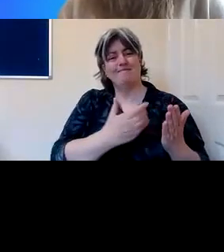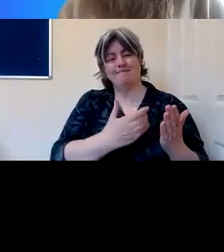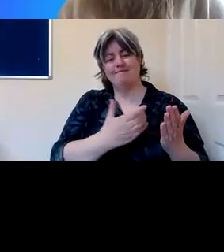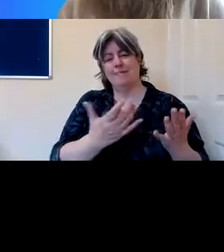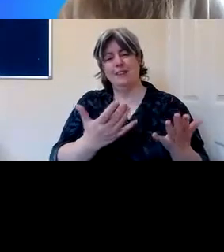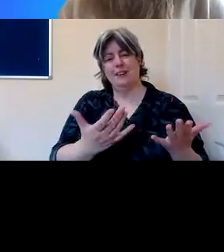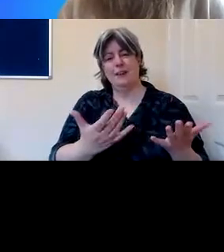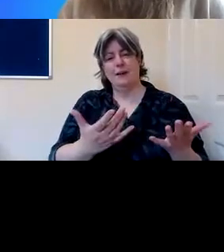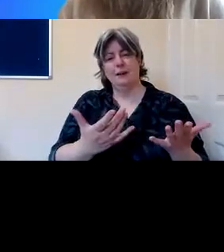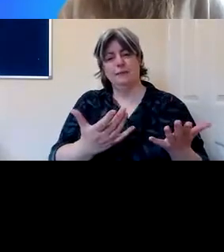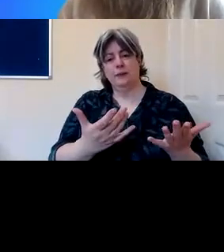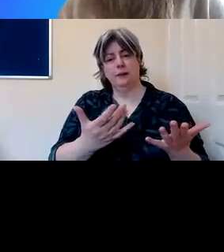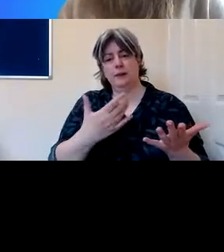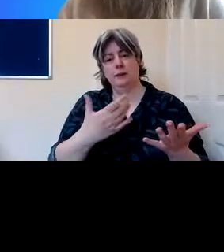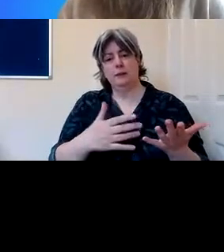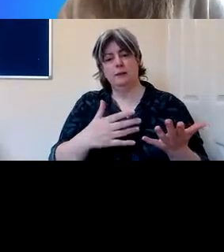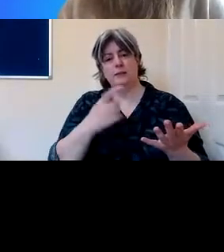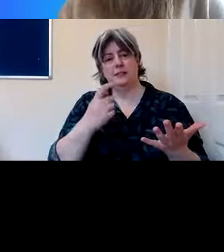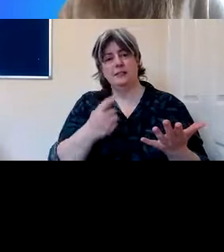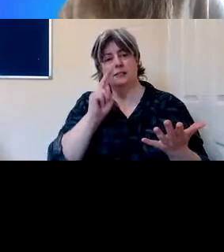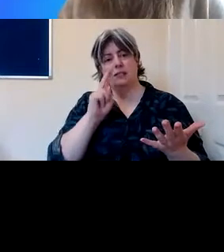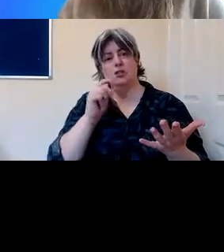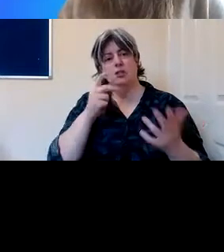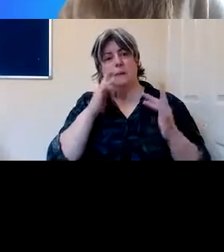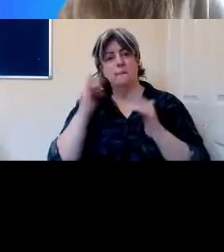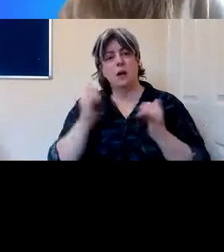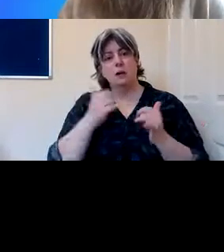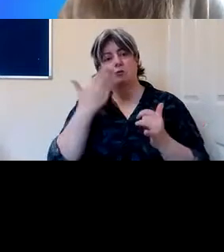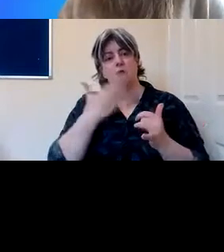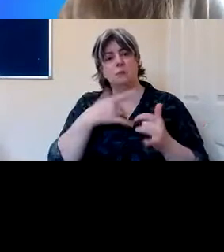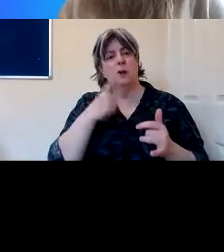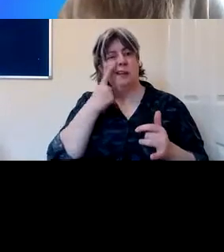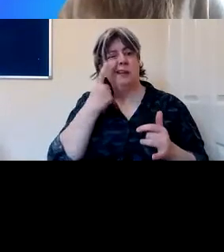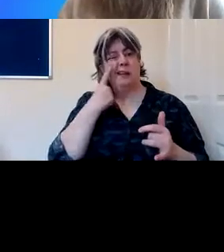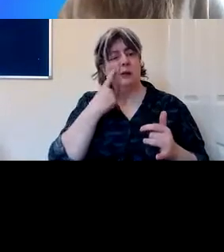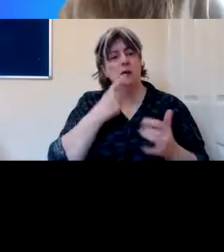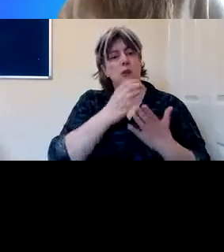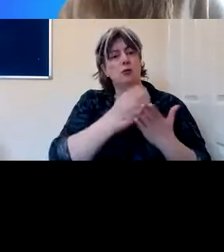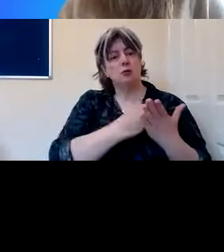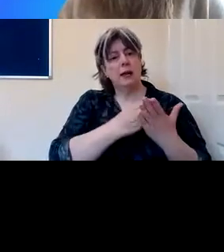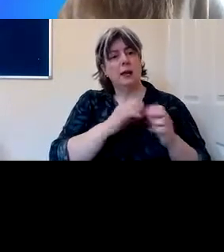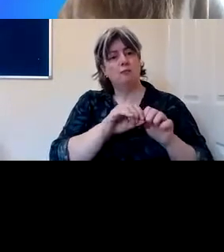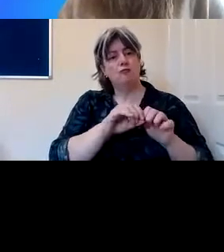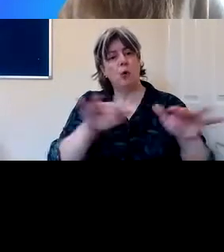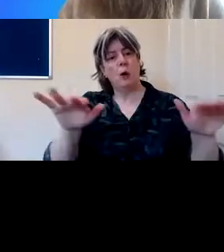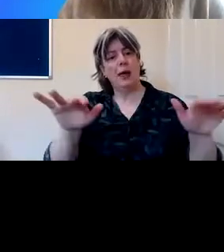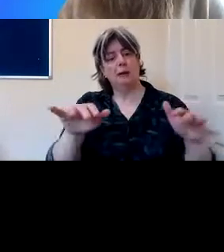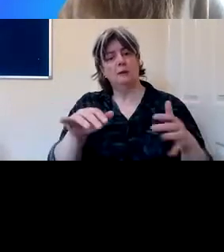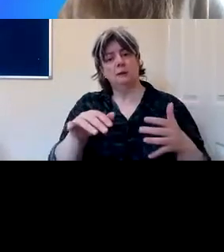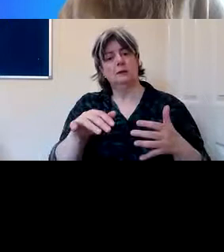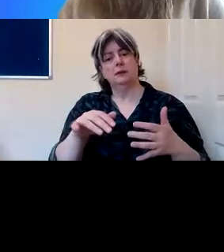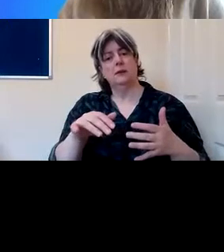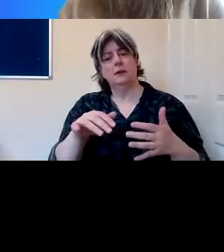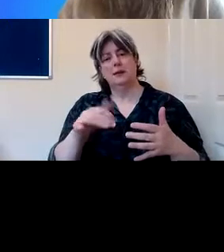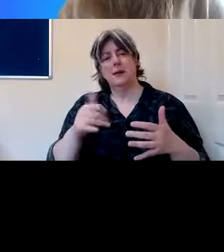obviously some of the pilot schools that piloted the curriculum rollout. So then perhaps there wouldn't be a parity